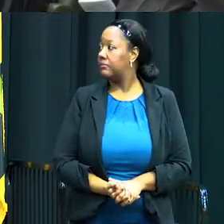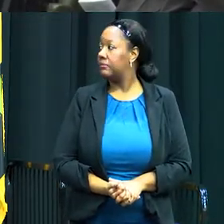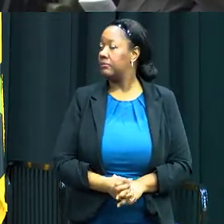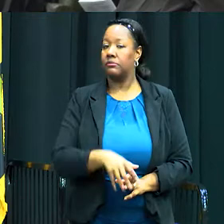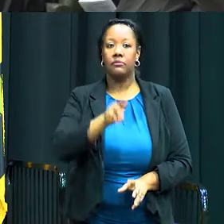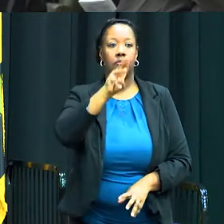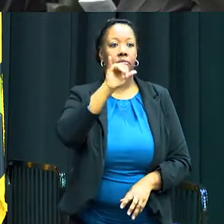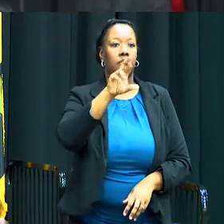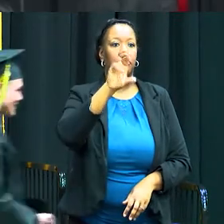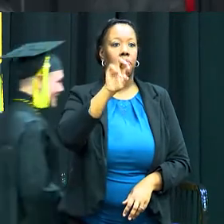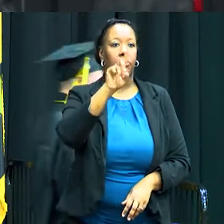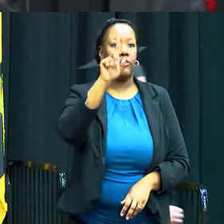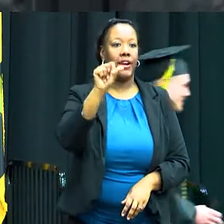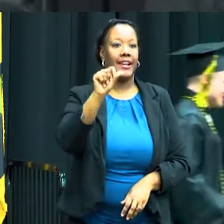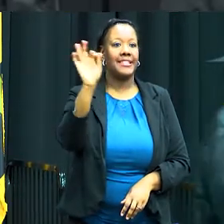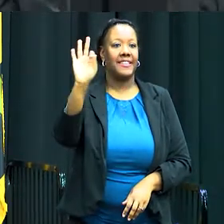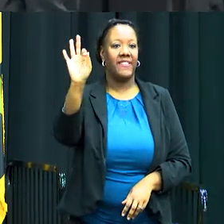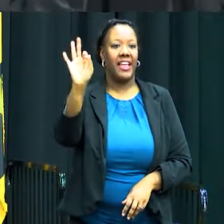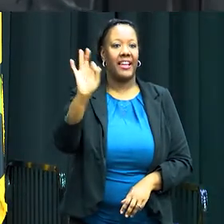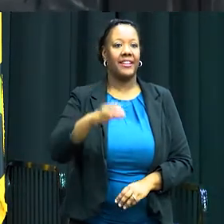Miranda A. Flood.